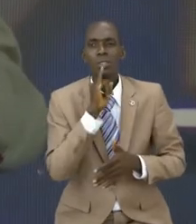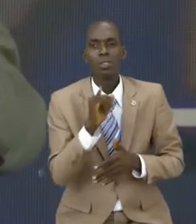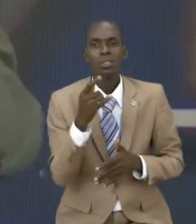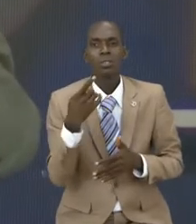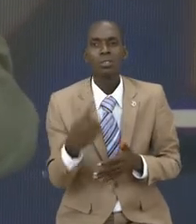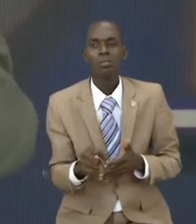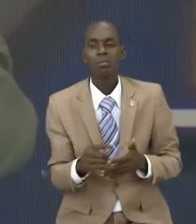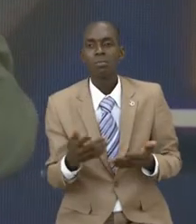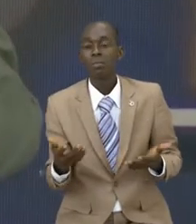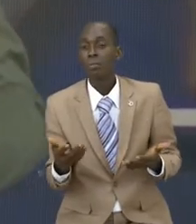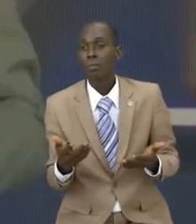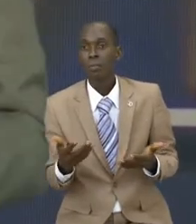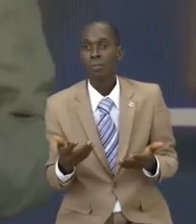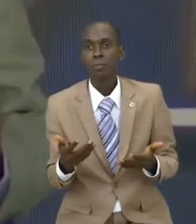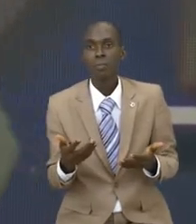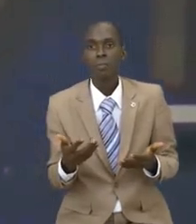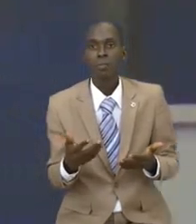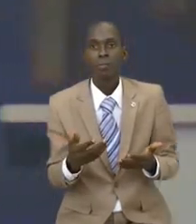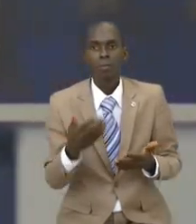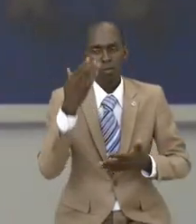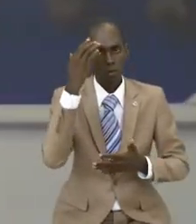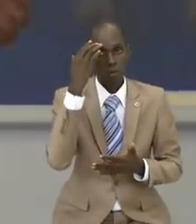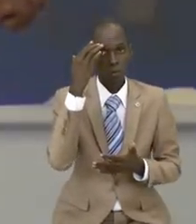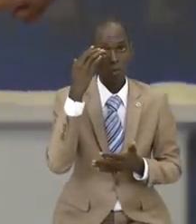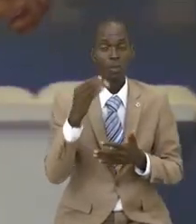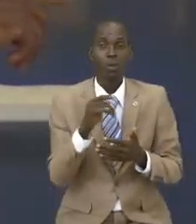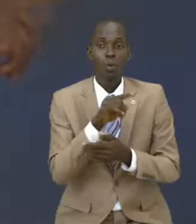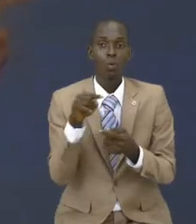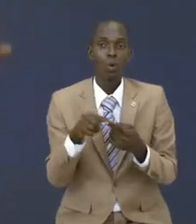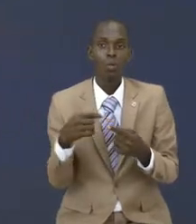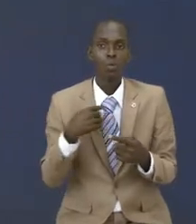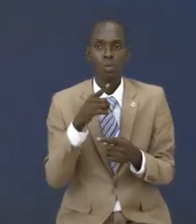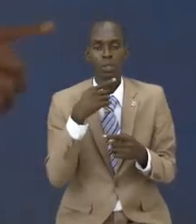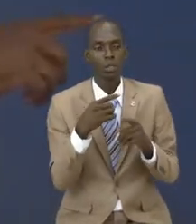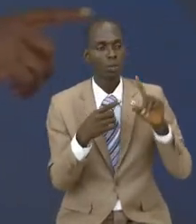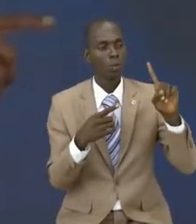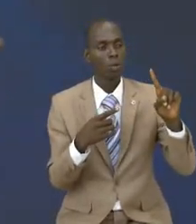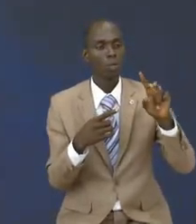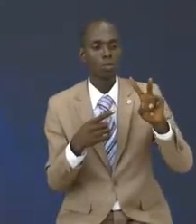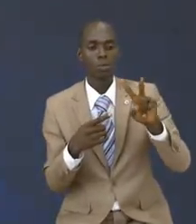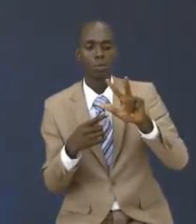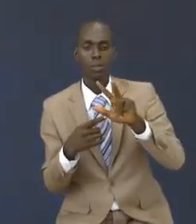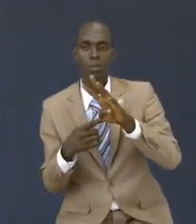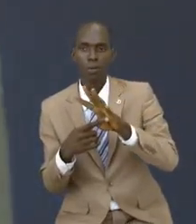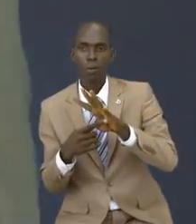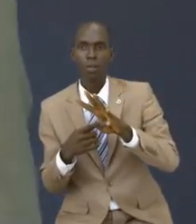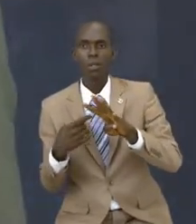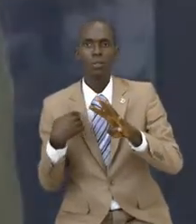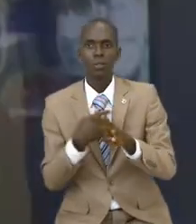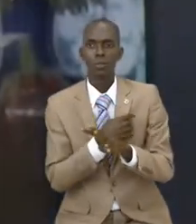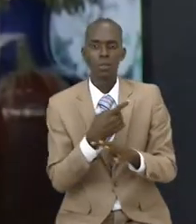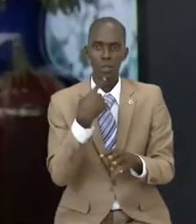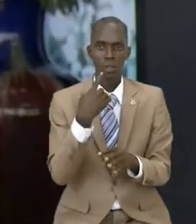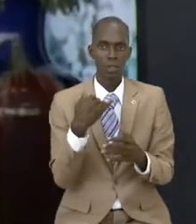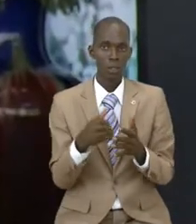corollary to that? You know corollary. When we say one, two, three, four, and then we say now,